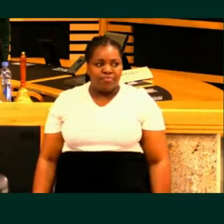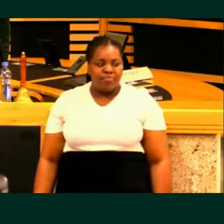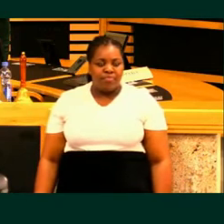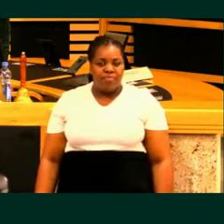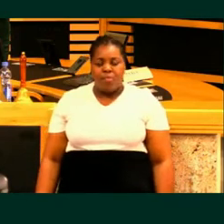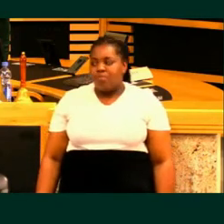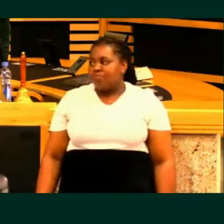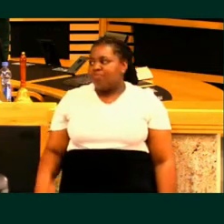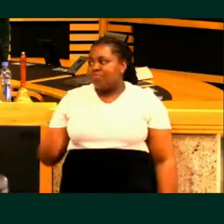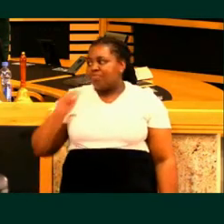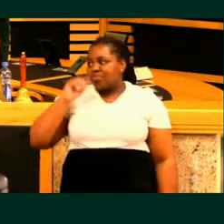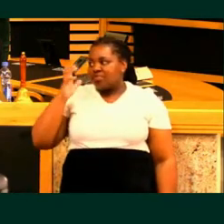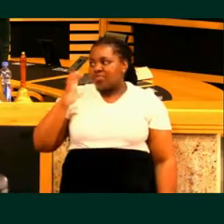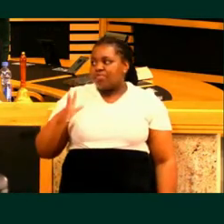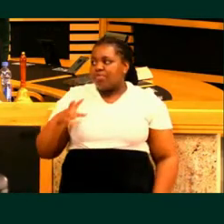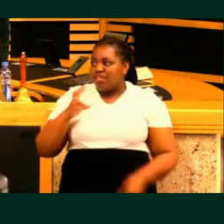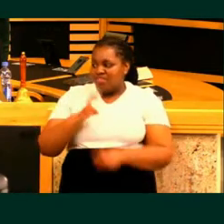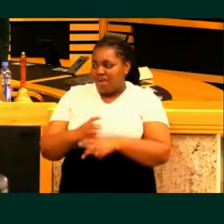UTM